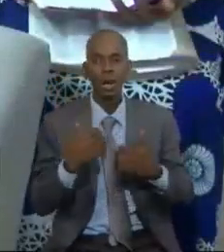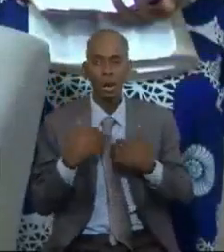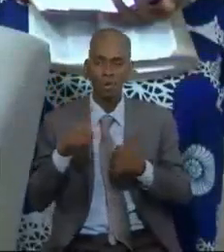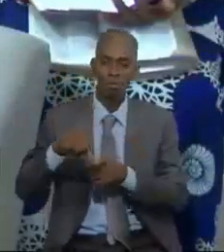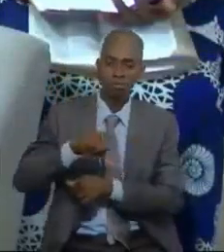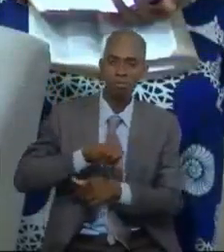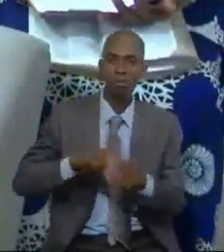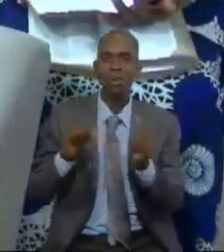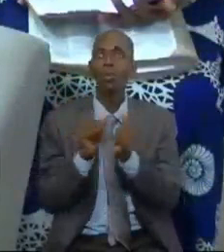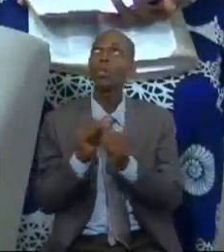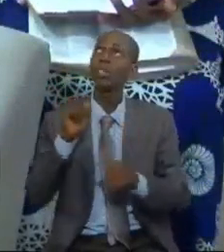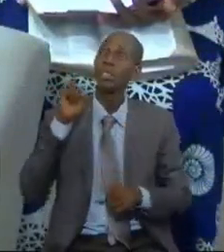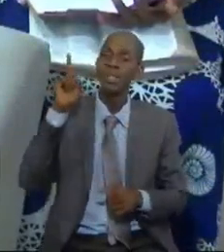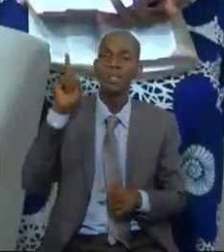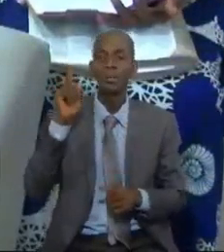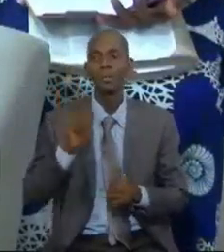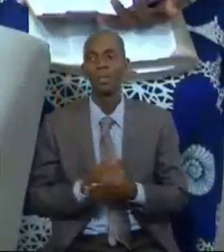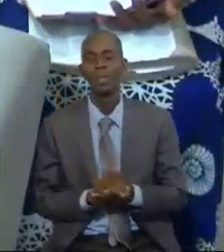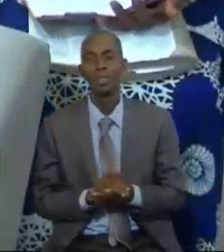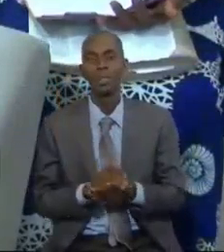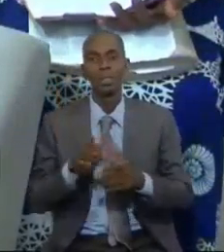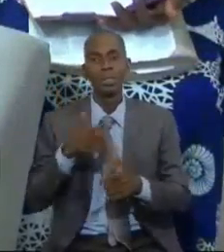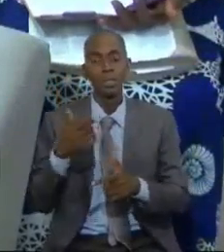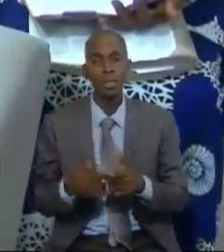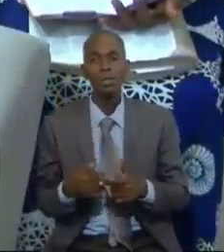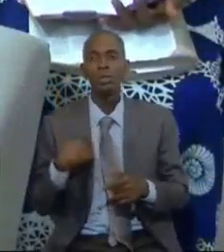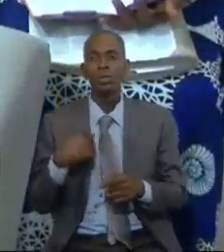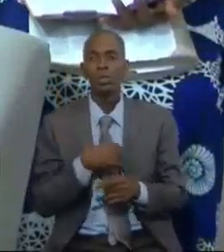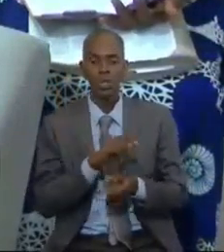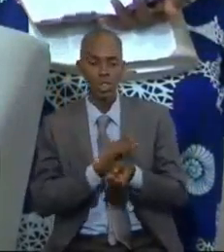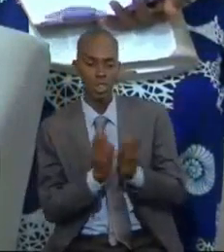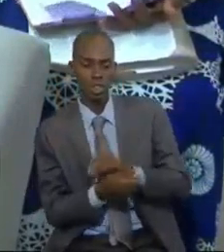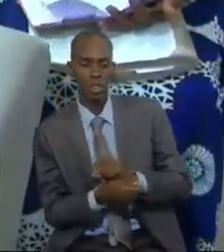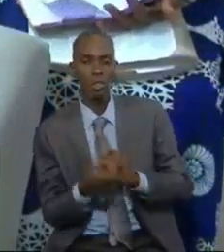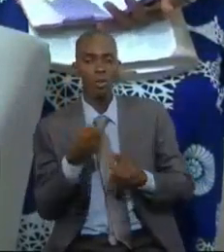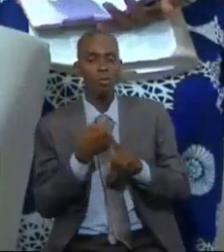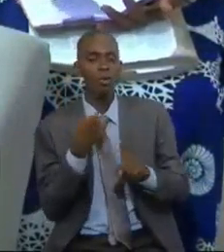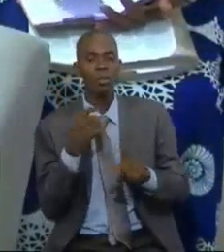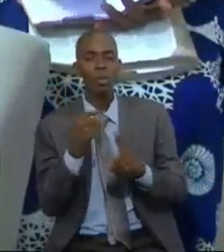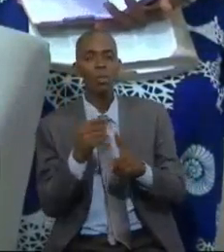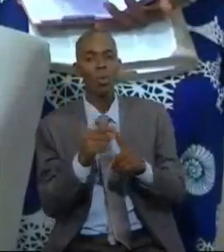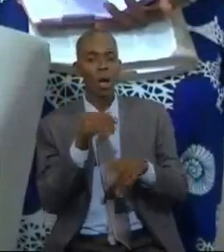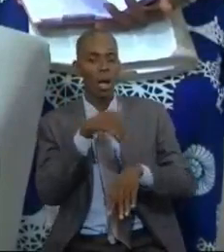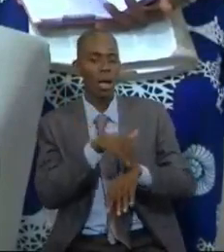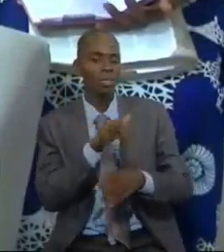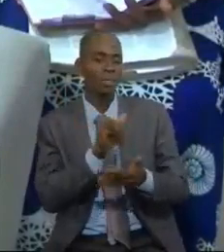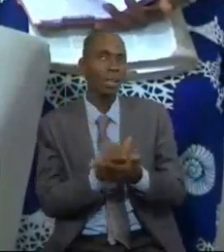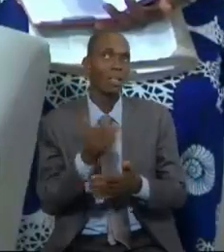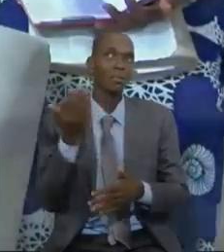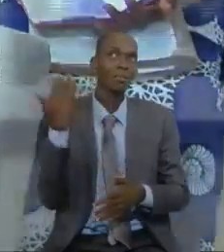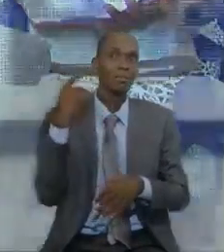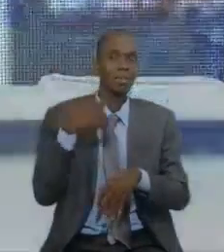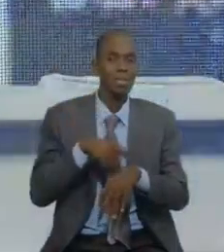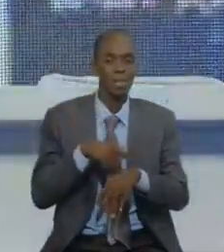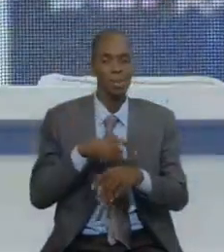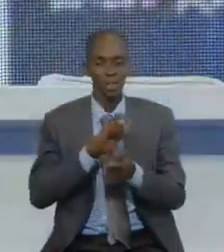relationship with him. Then we change from at that time to at this